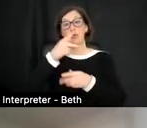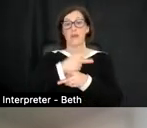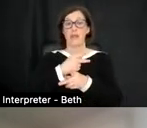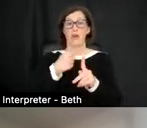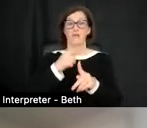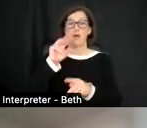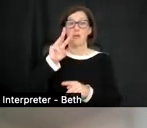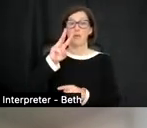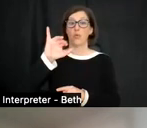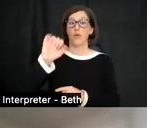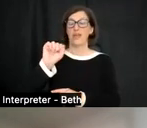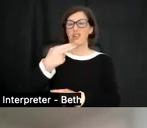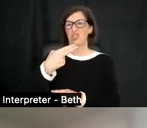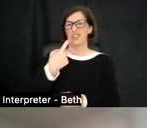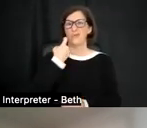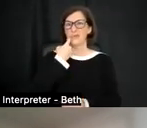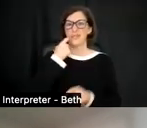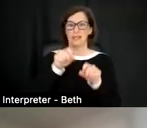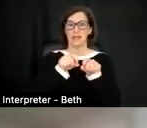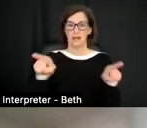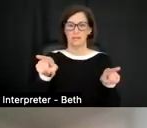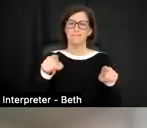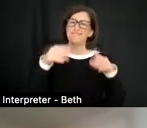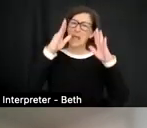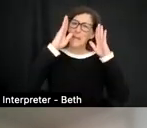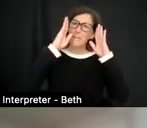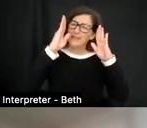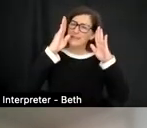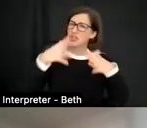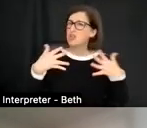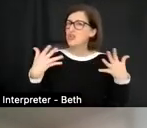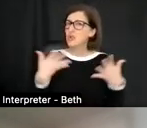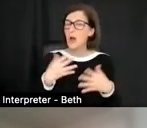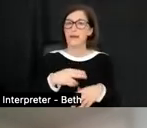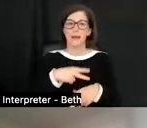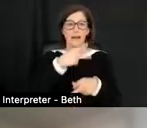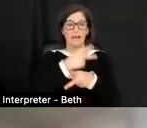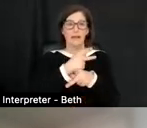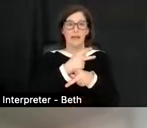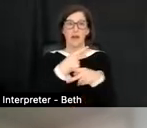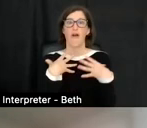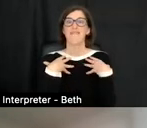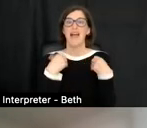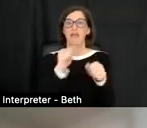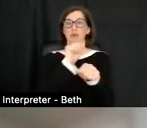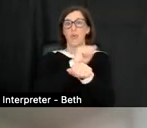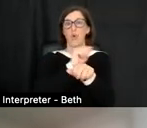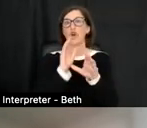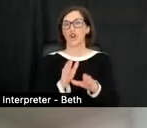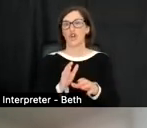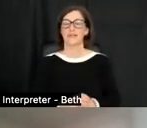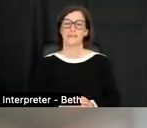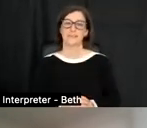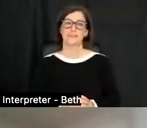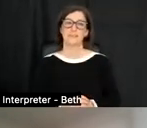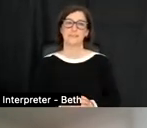WISH that had come out, that paying attention to the care of our health workers, our workforce. Next slide,